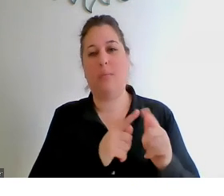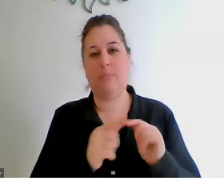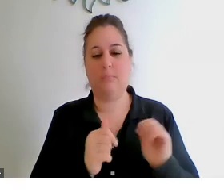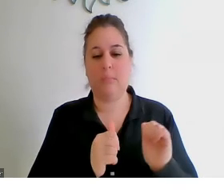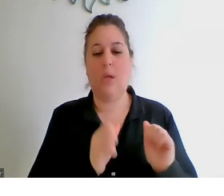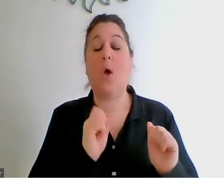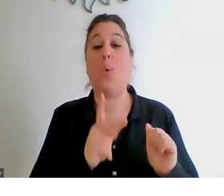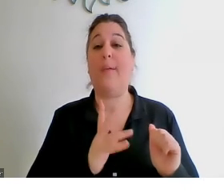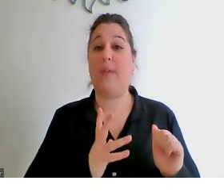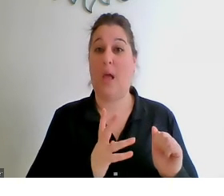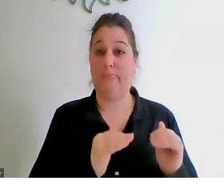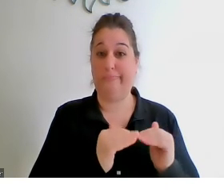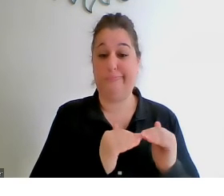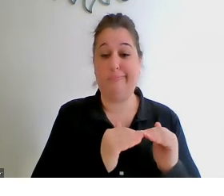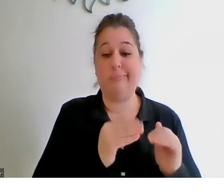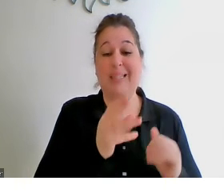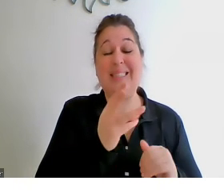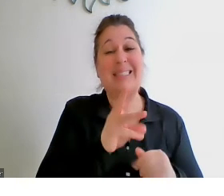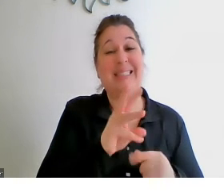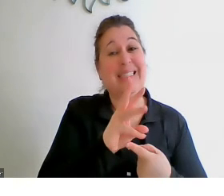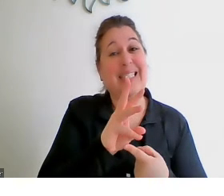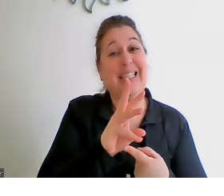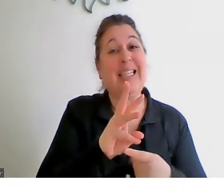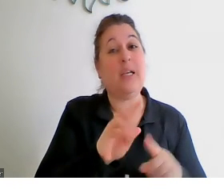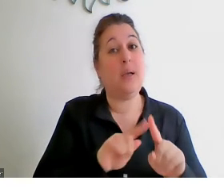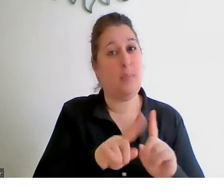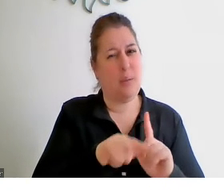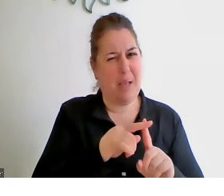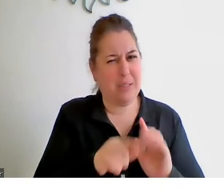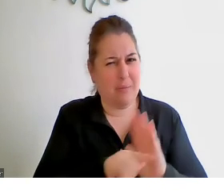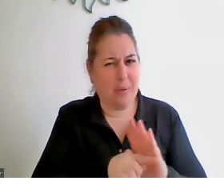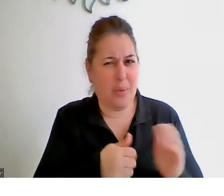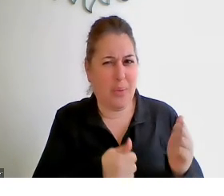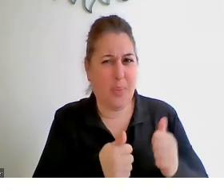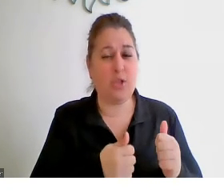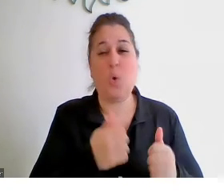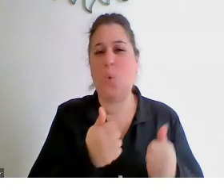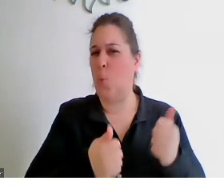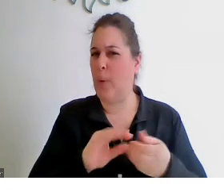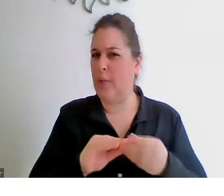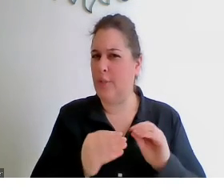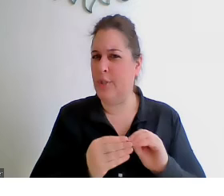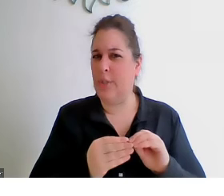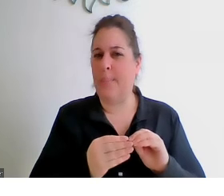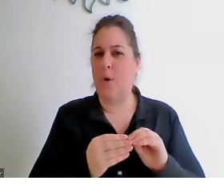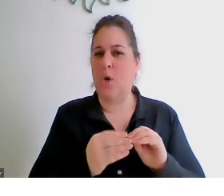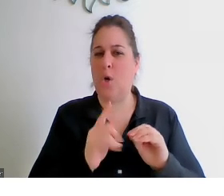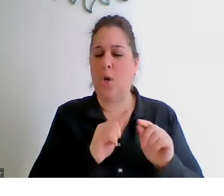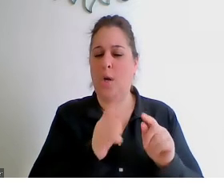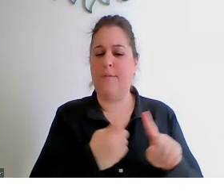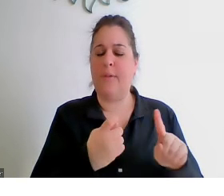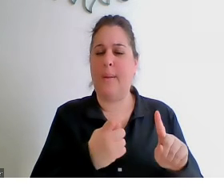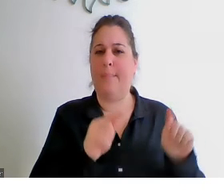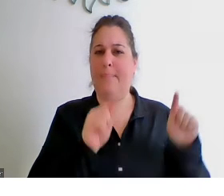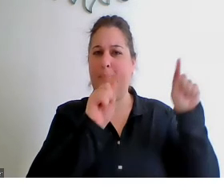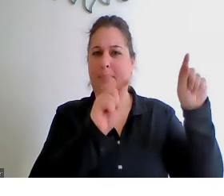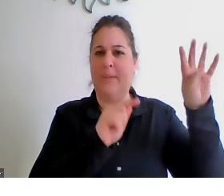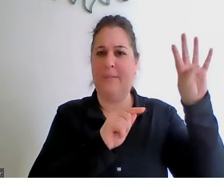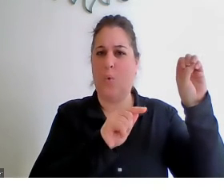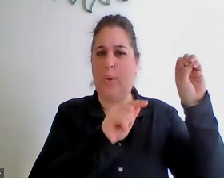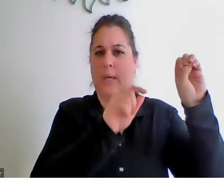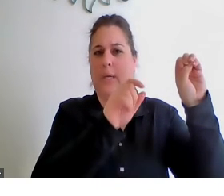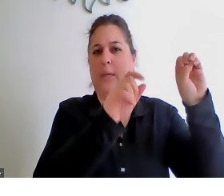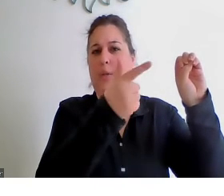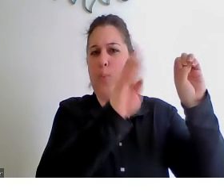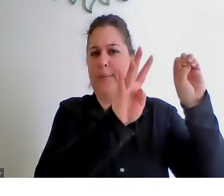I subtracted. Now it says keep the sign of the further number. Which number is further away from 0? Negative 40 or positive